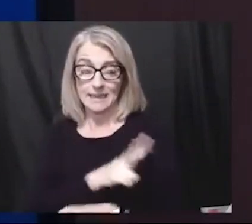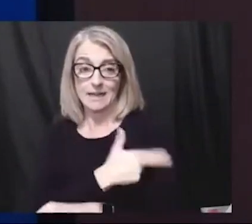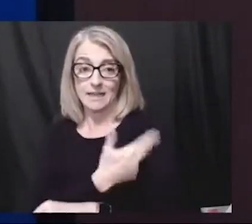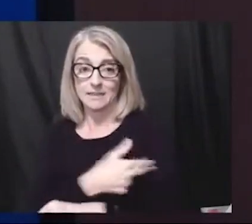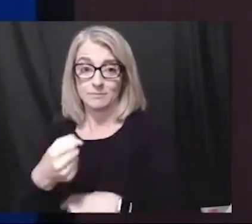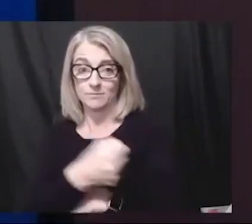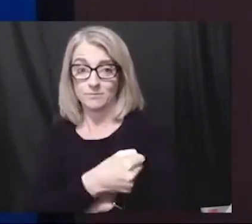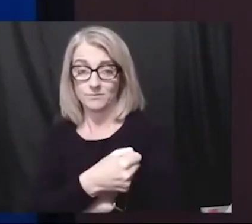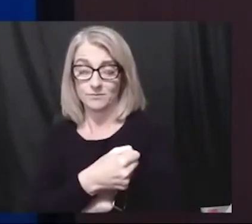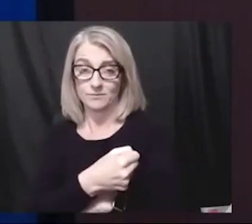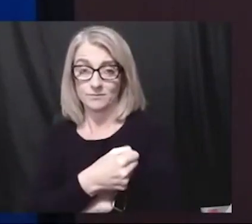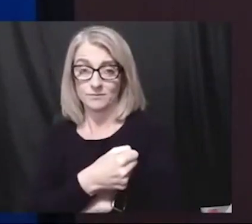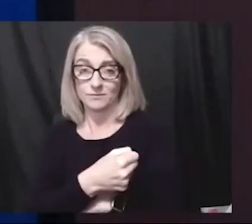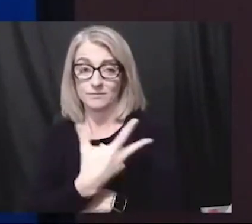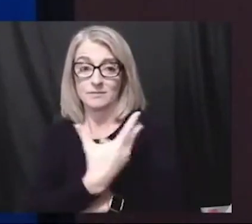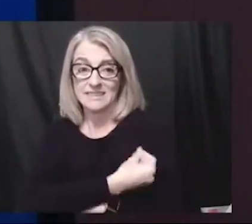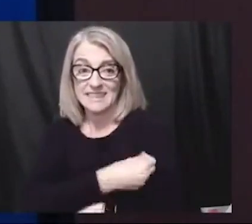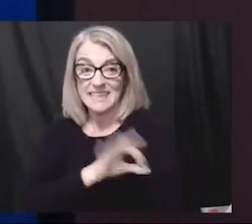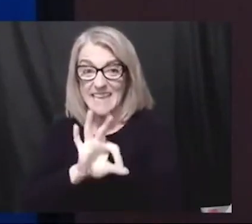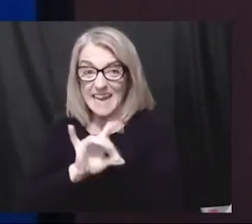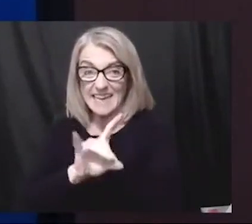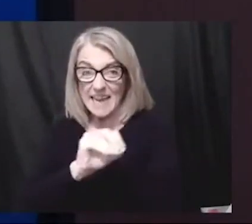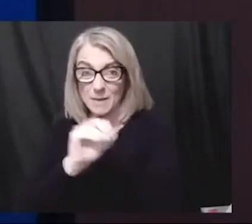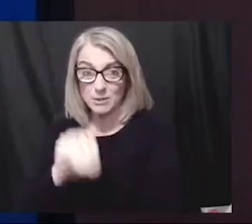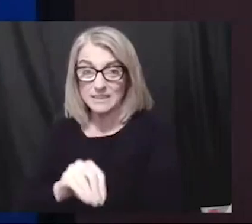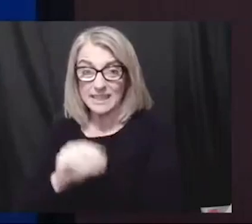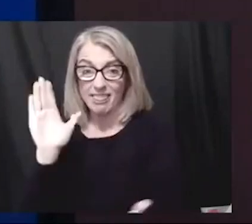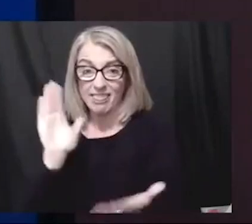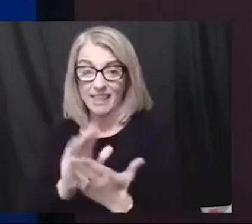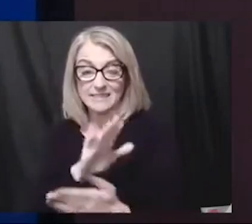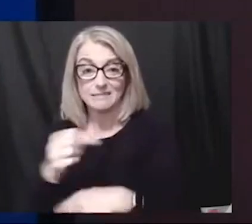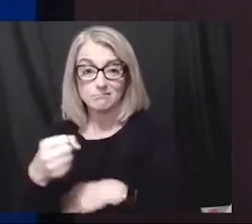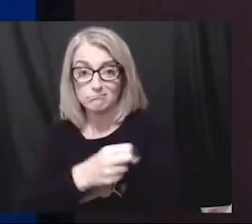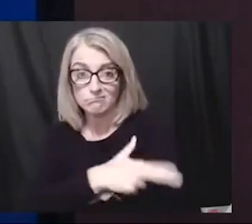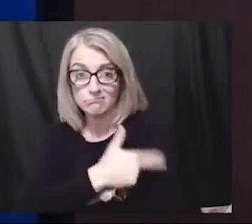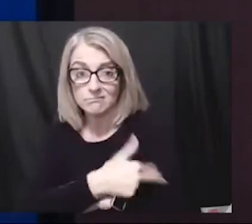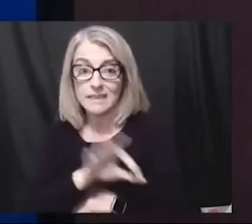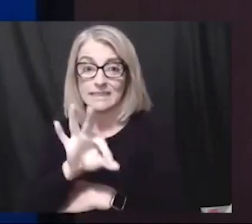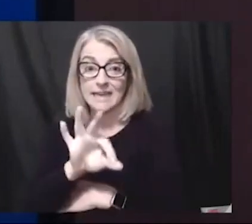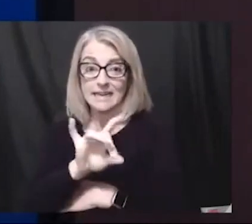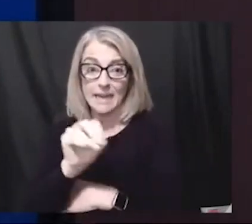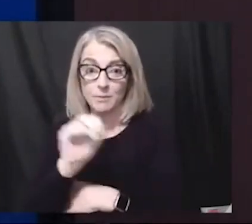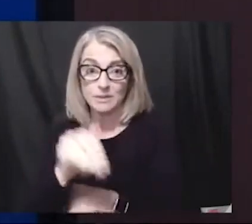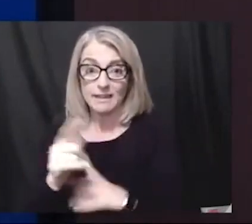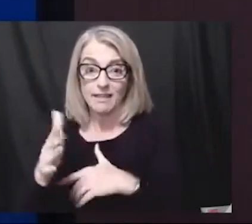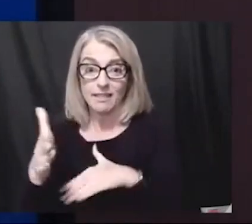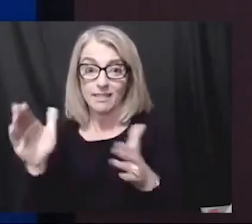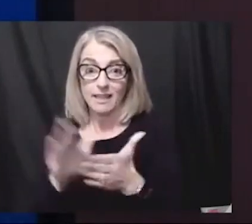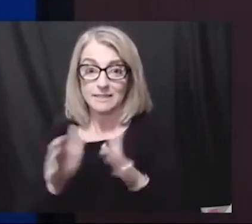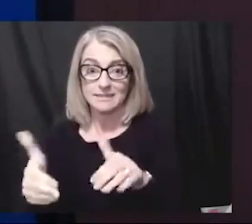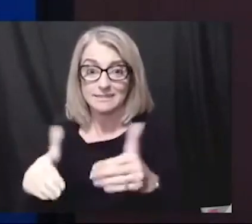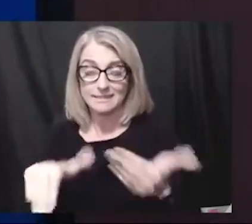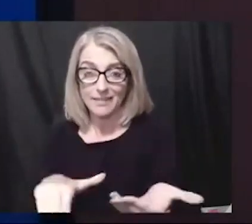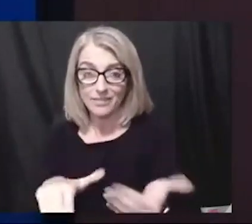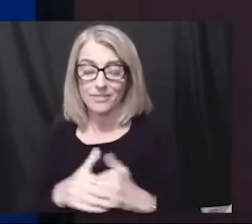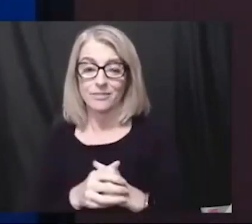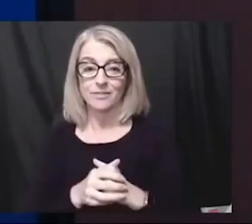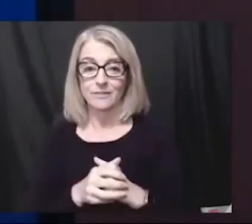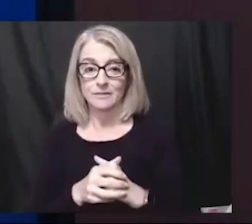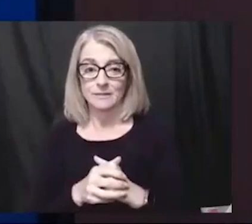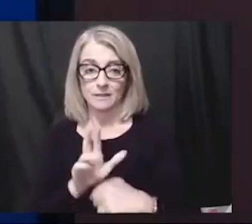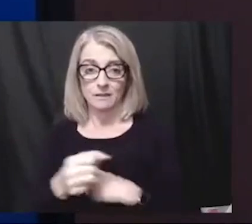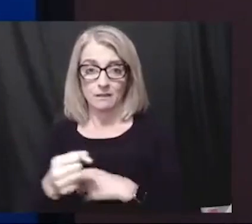wear oxygen wherever you're going to go? Well, what are you going to say to your family? How are you going to take care of your family then? I think the other thing that's new that we're seeing now in